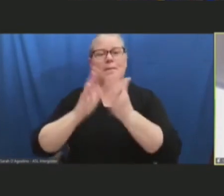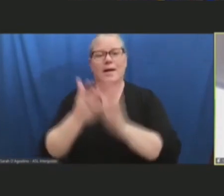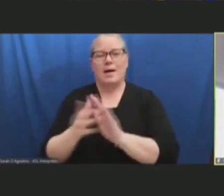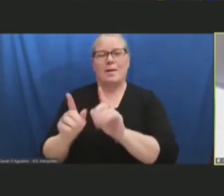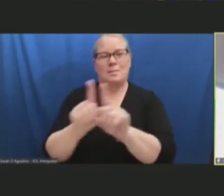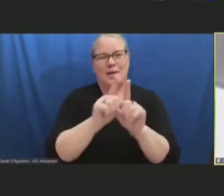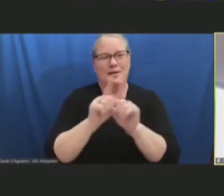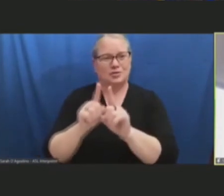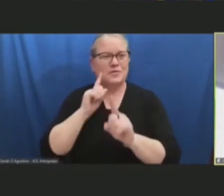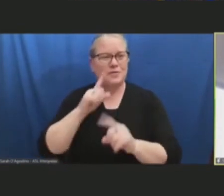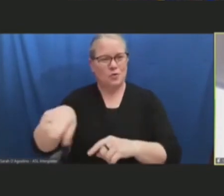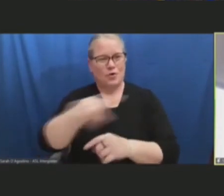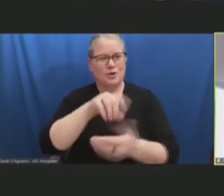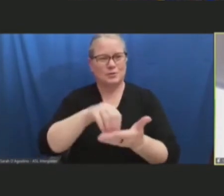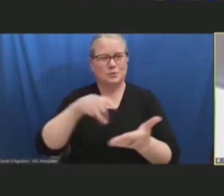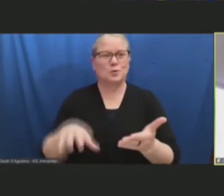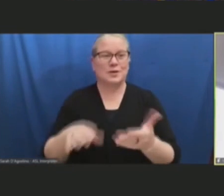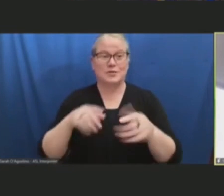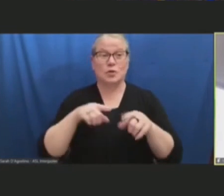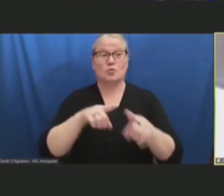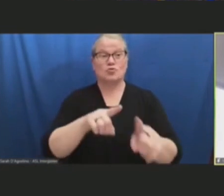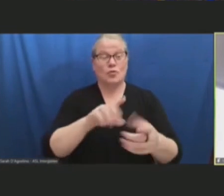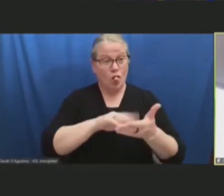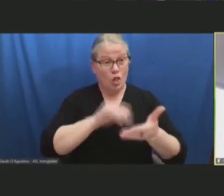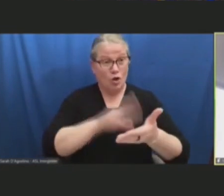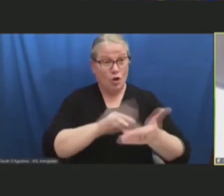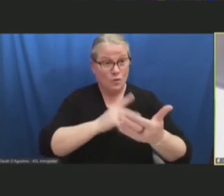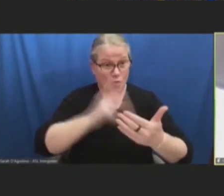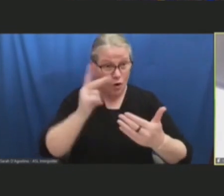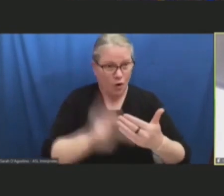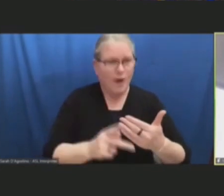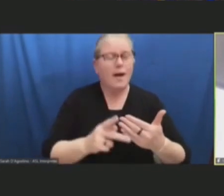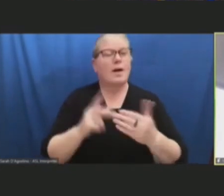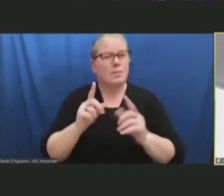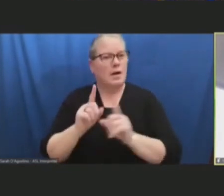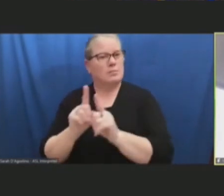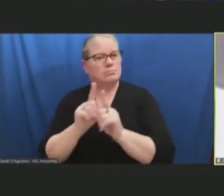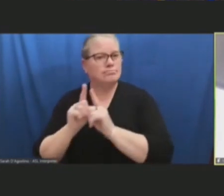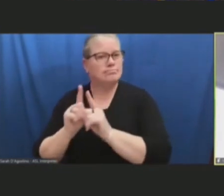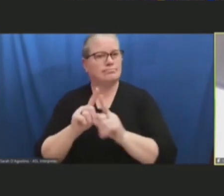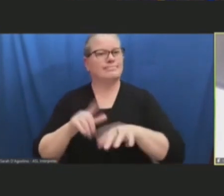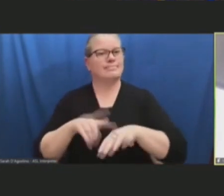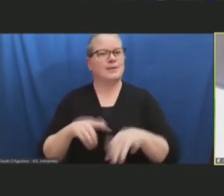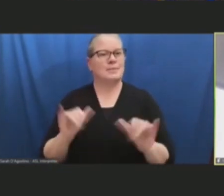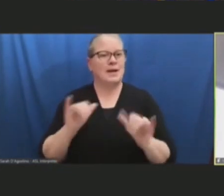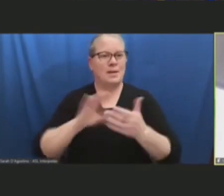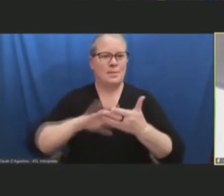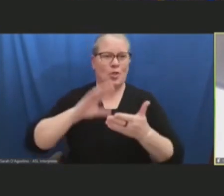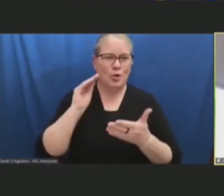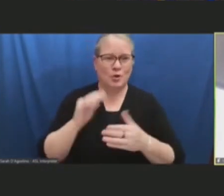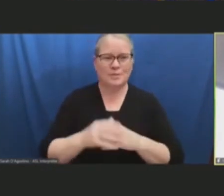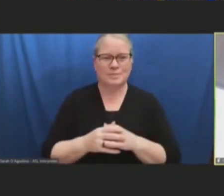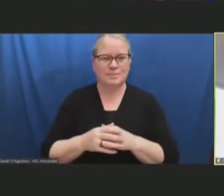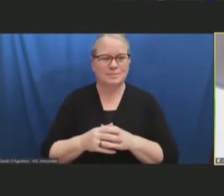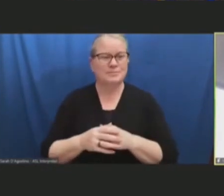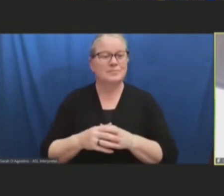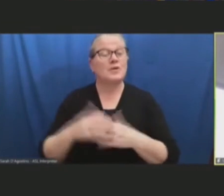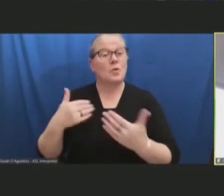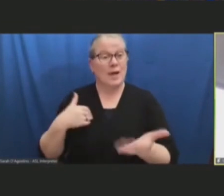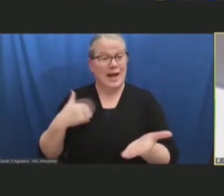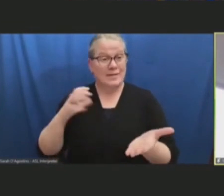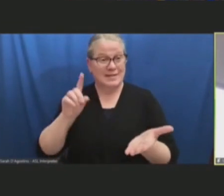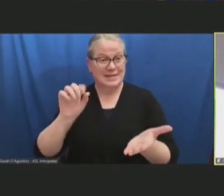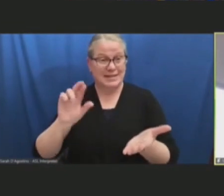their success throughout the program and after. So we have Caesar here, who's a broker that's worked closely with Access